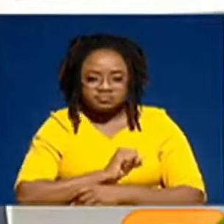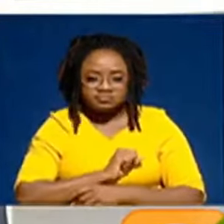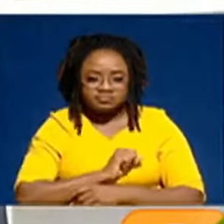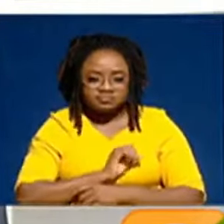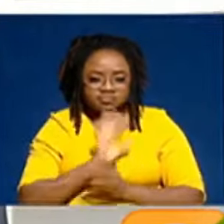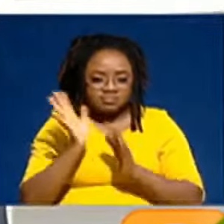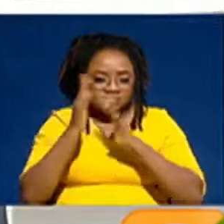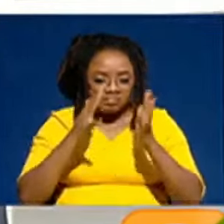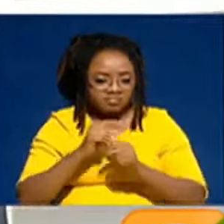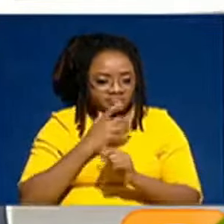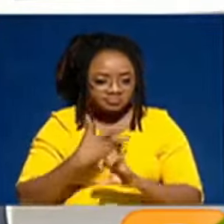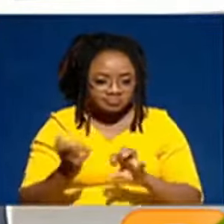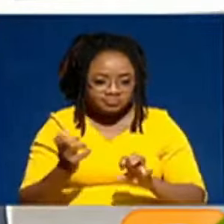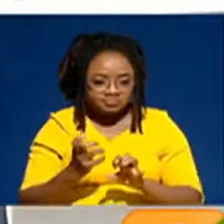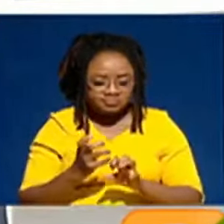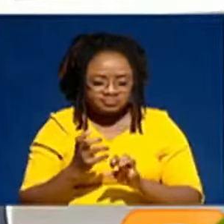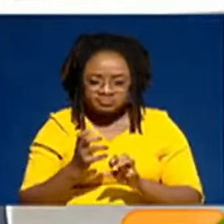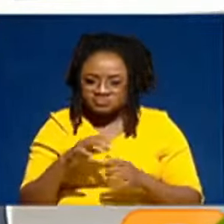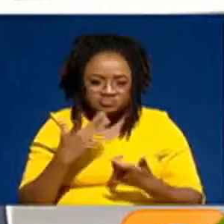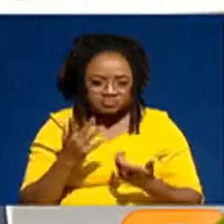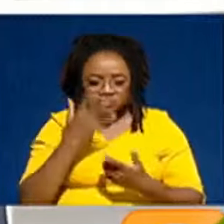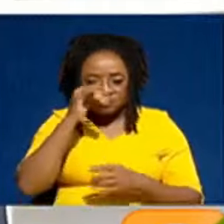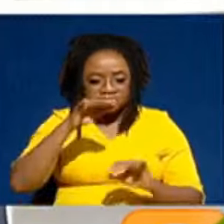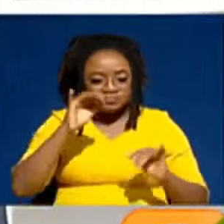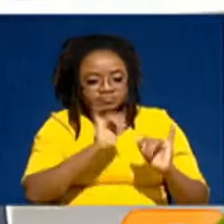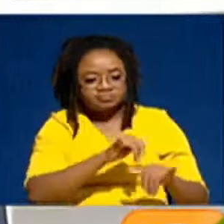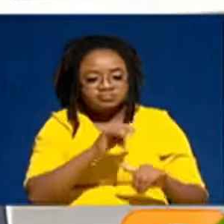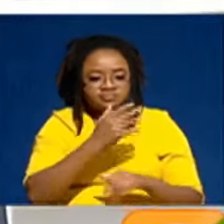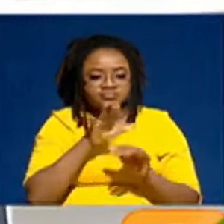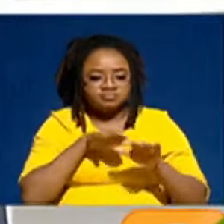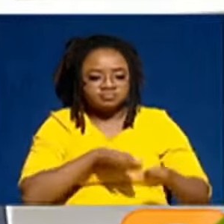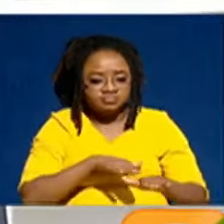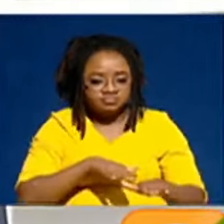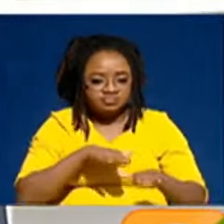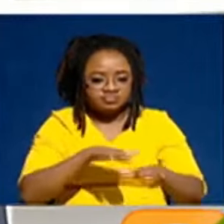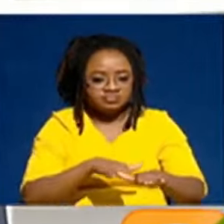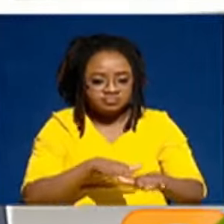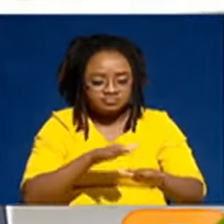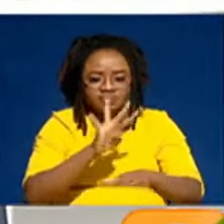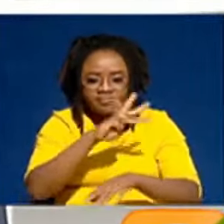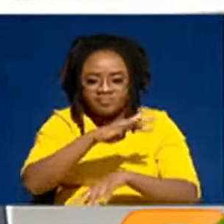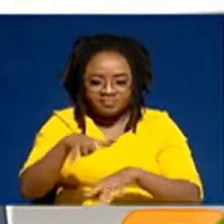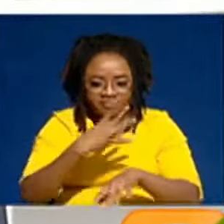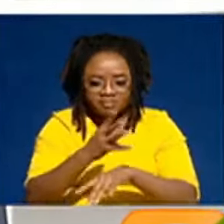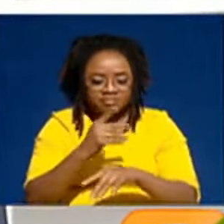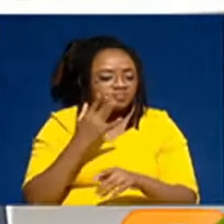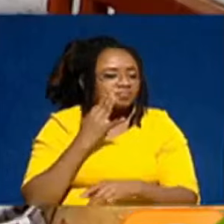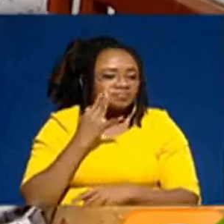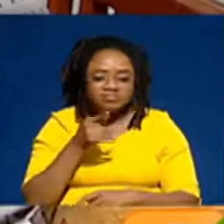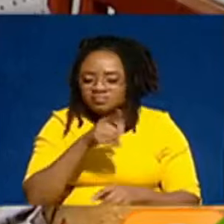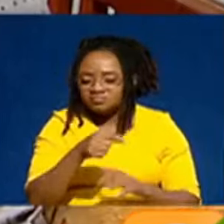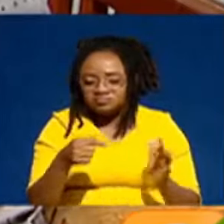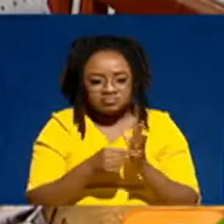the infrastructure? I mean, being in traffic 4 hours a day. It doesn't make sense. It doesn't make sense. It